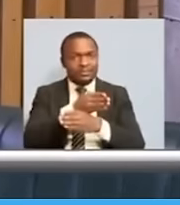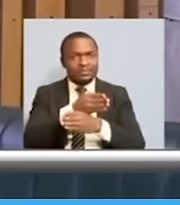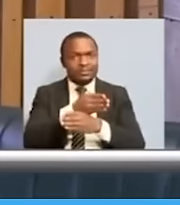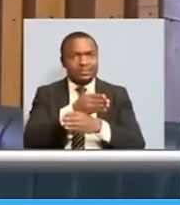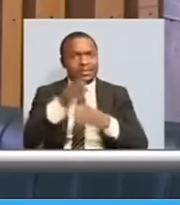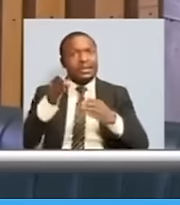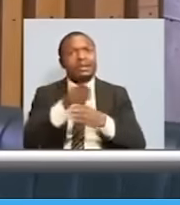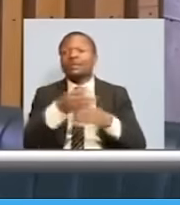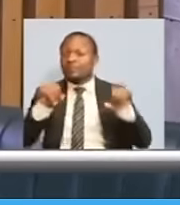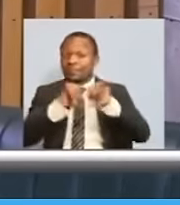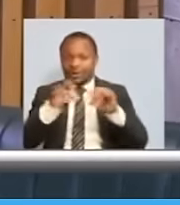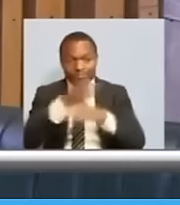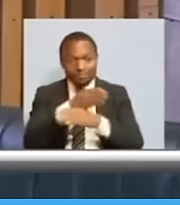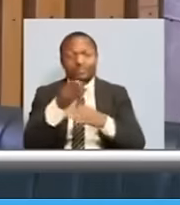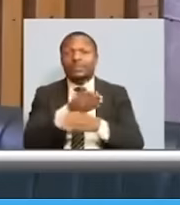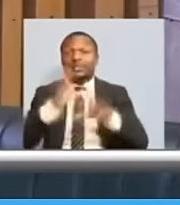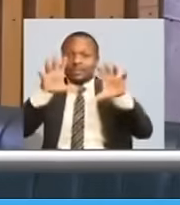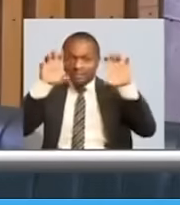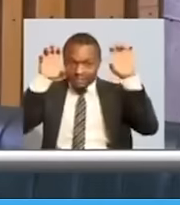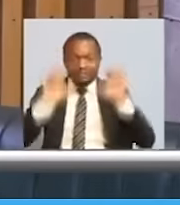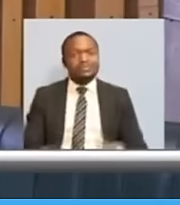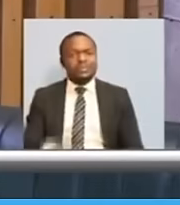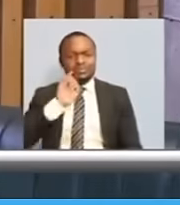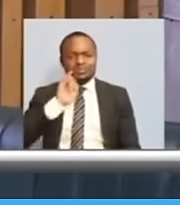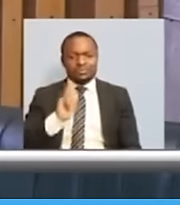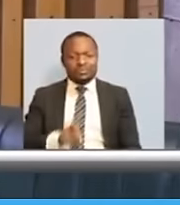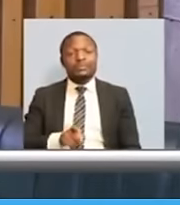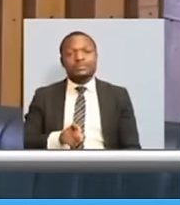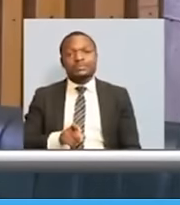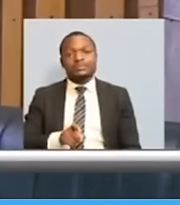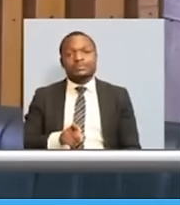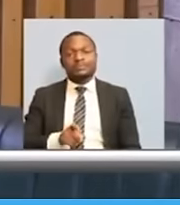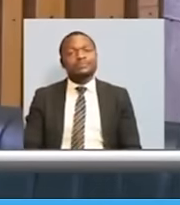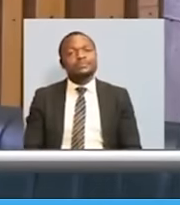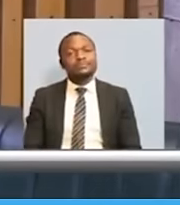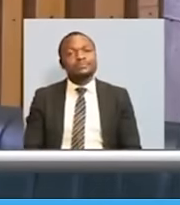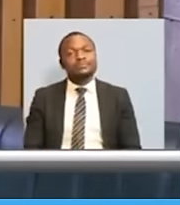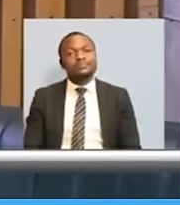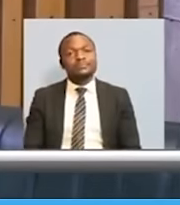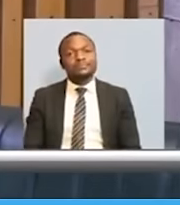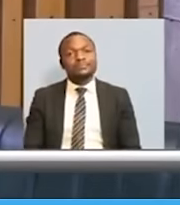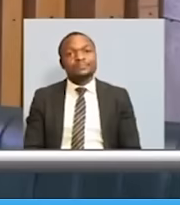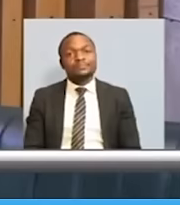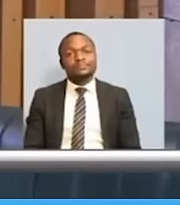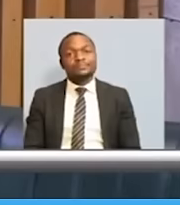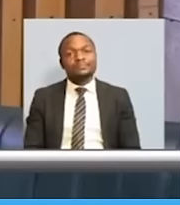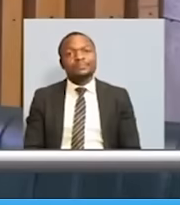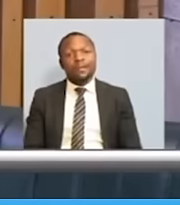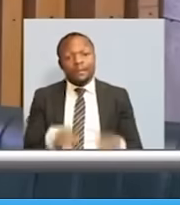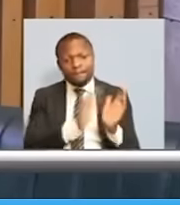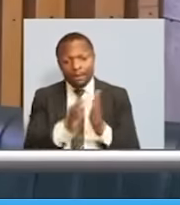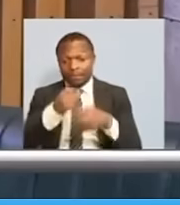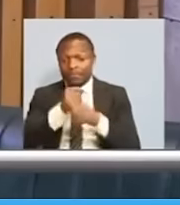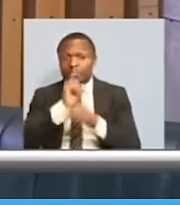core business. And therefore, the executive should have made it, should have made arrangements